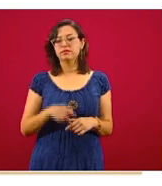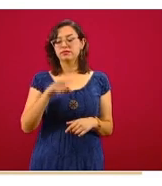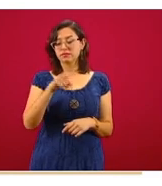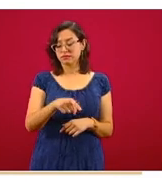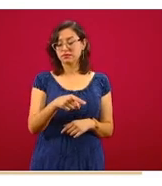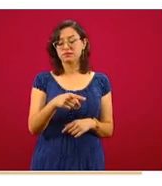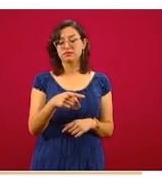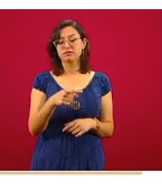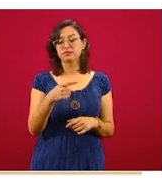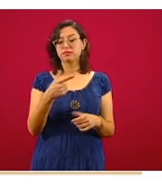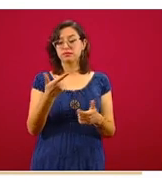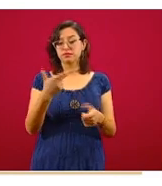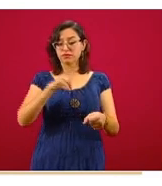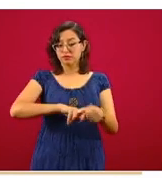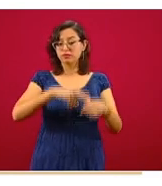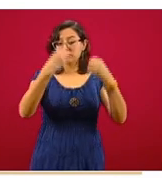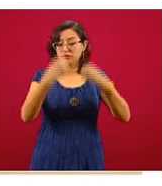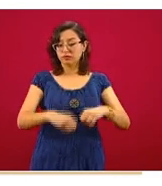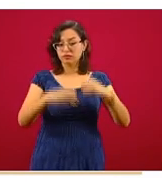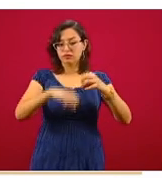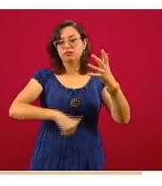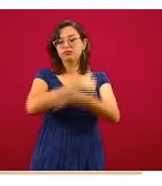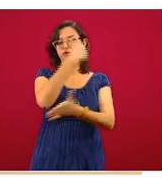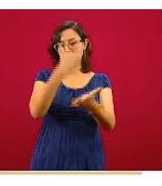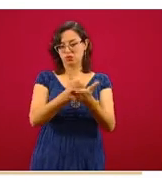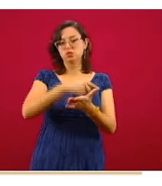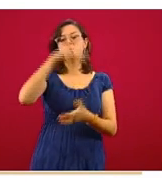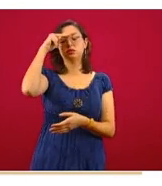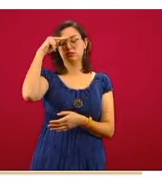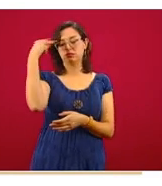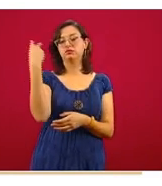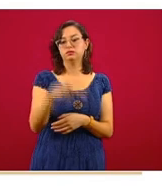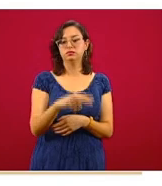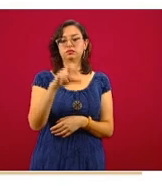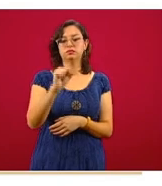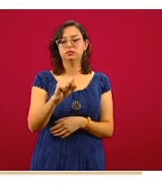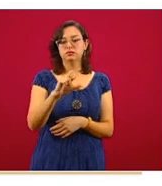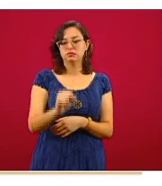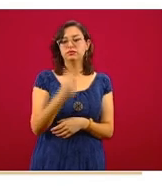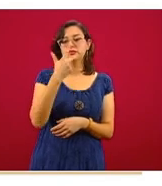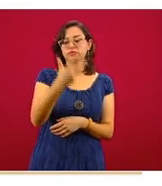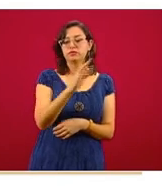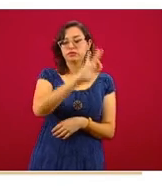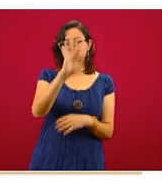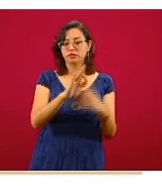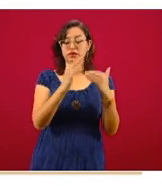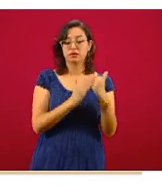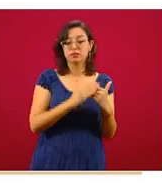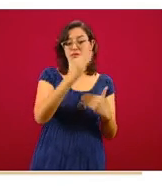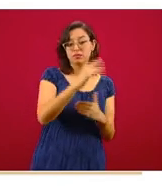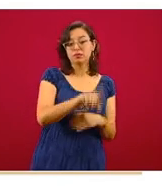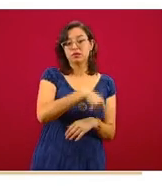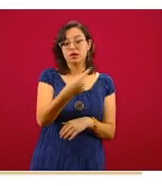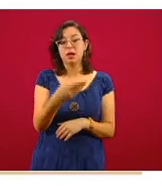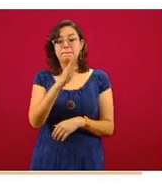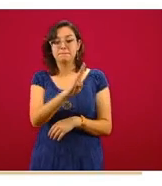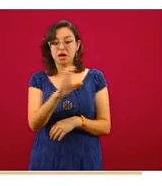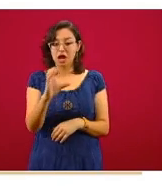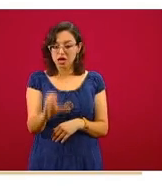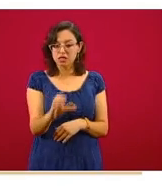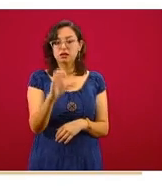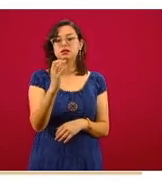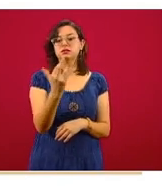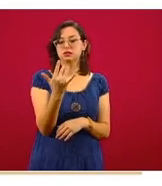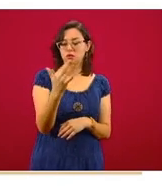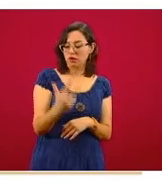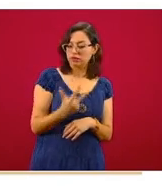Obviously, Mexico City continues to lead the way when it comes to occupancy. We are now at a